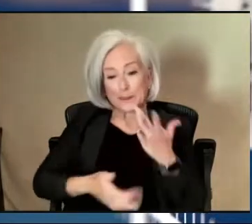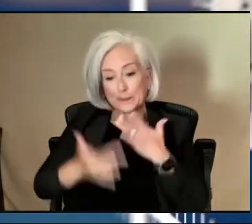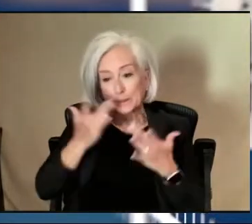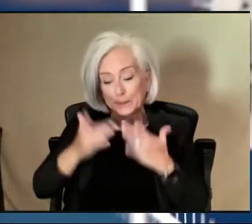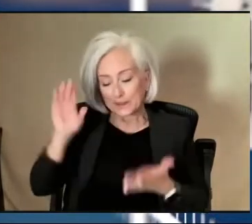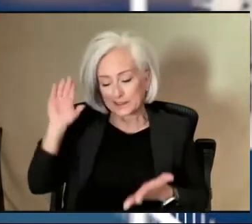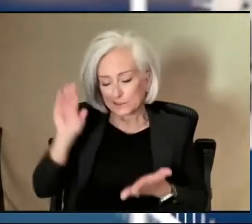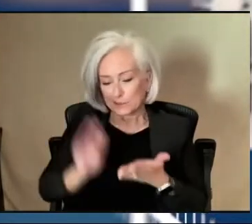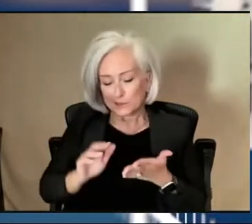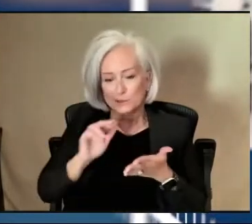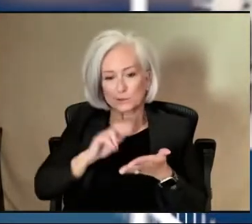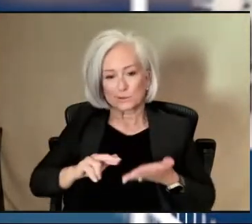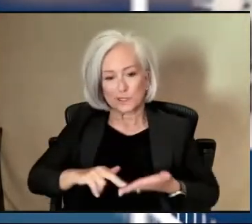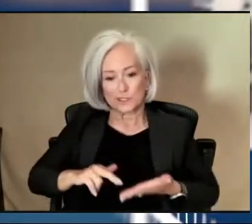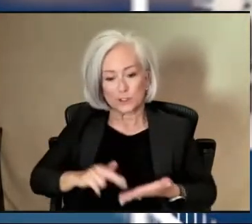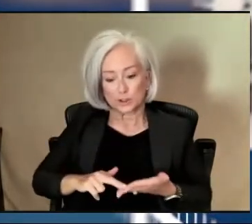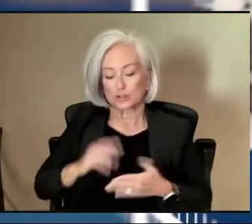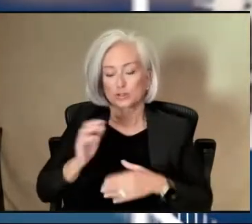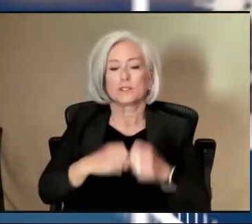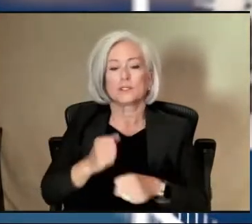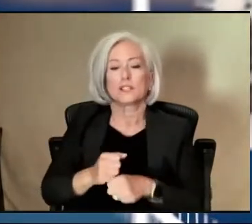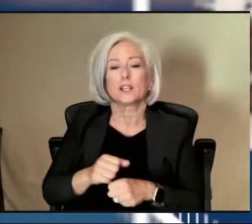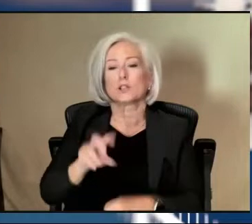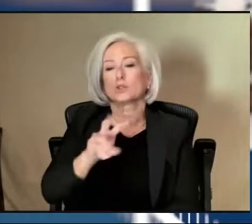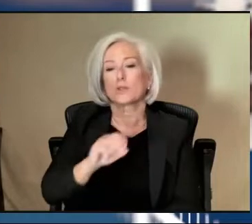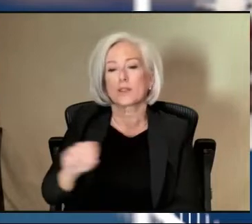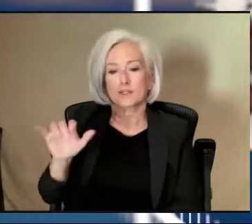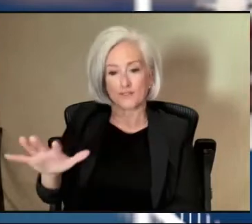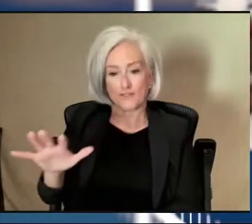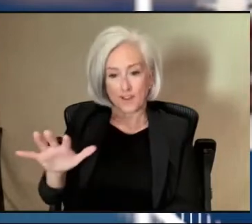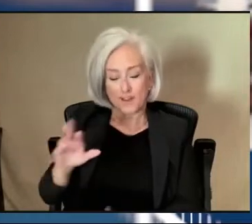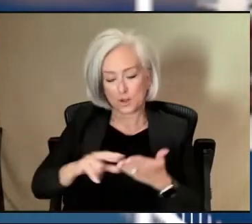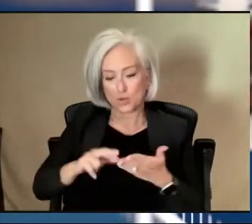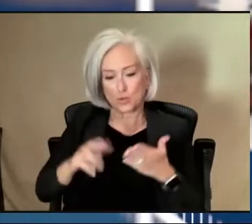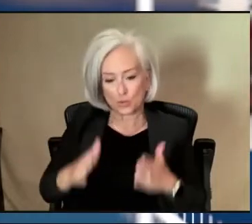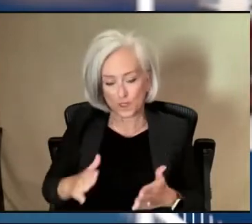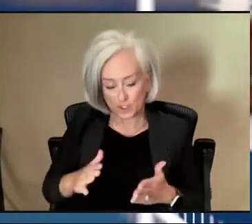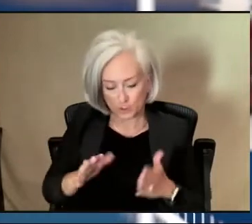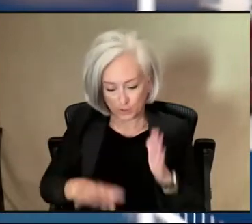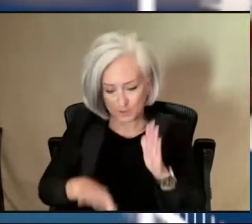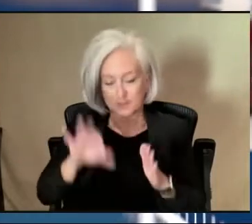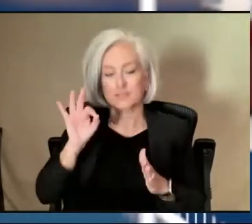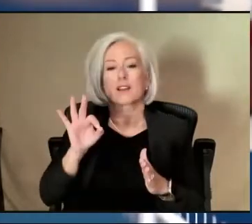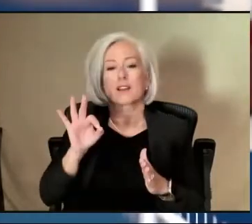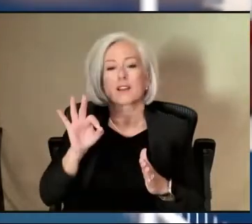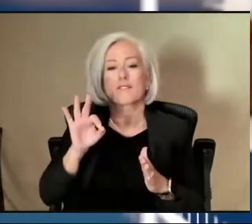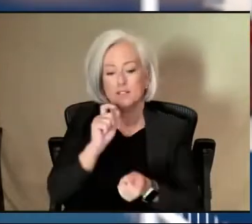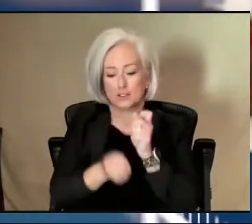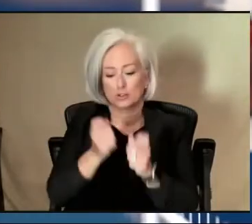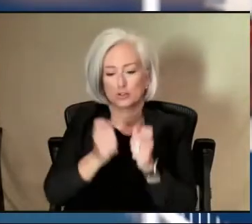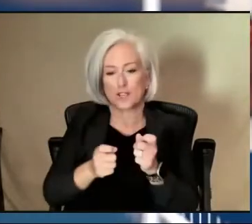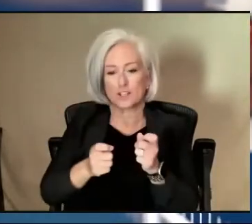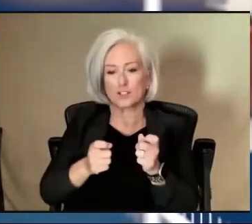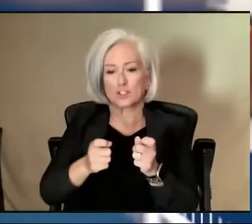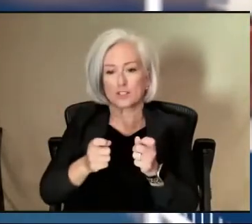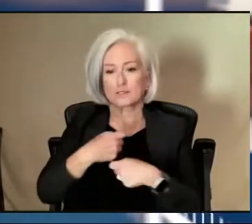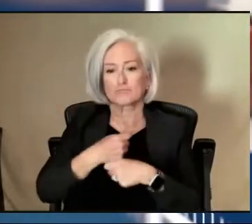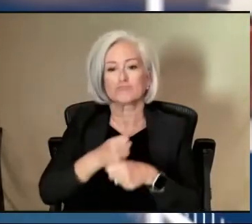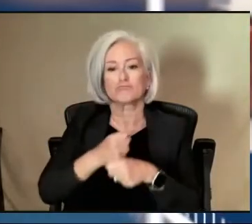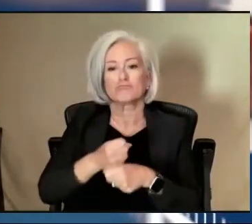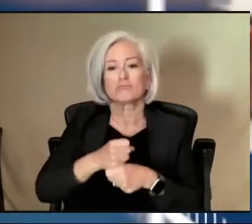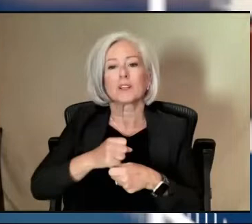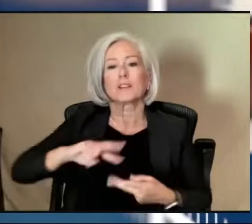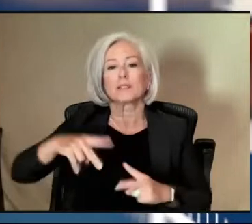in 2005, researchers made an important discovery when they learned that modifying synthetic mRNA kept the immune system